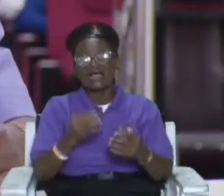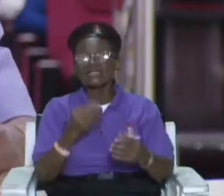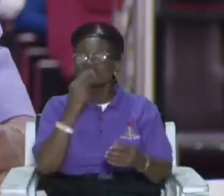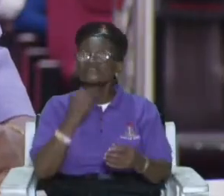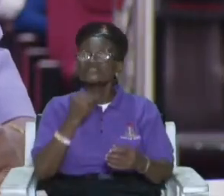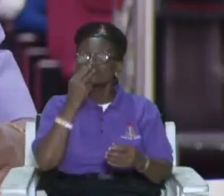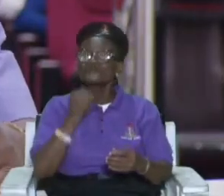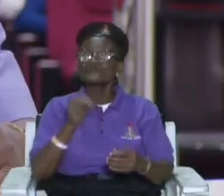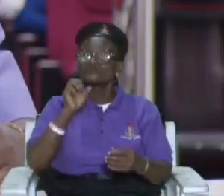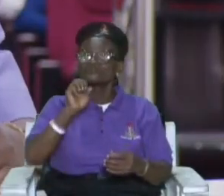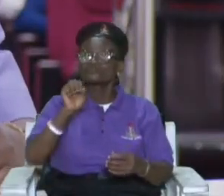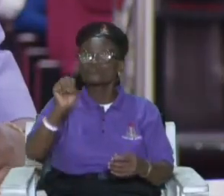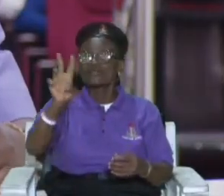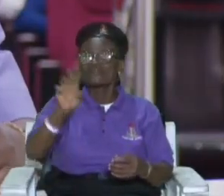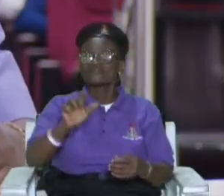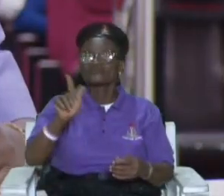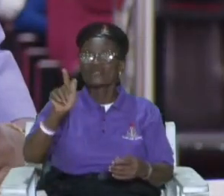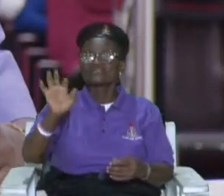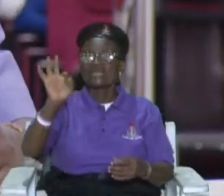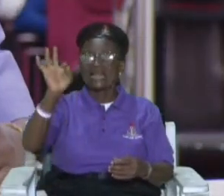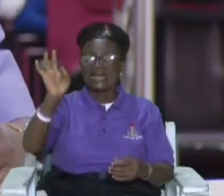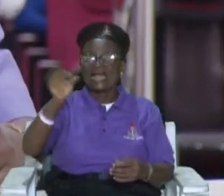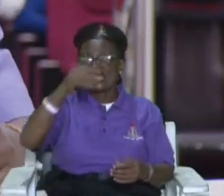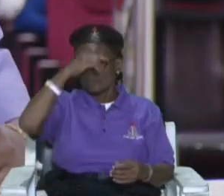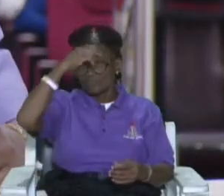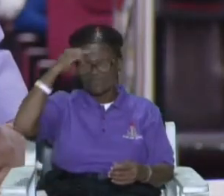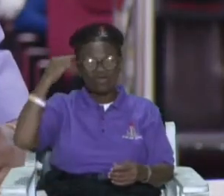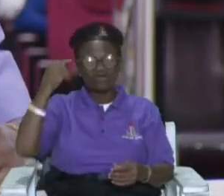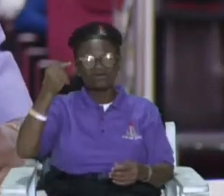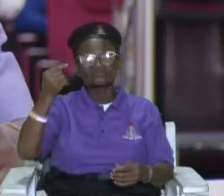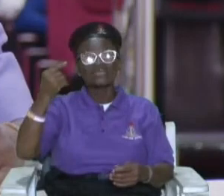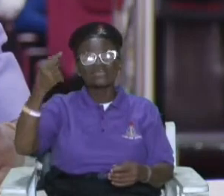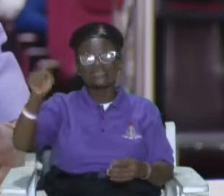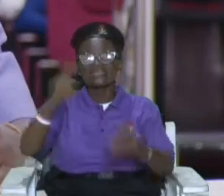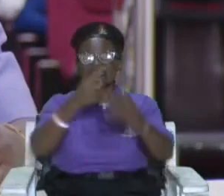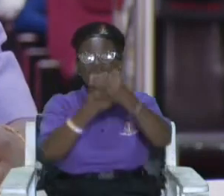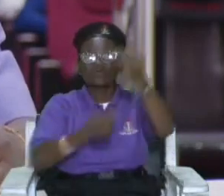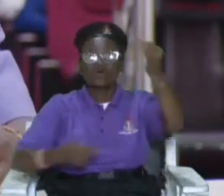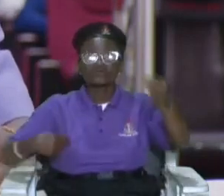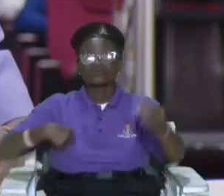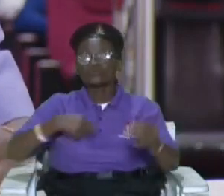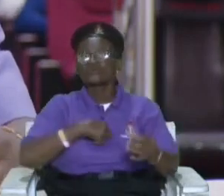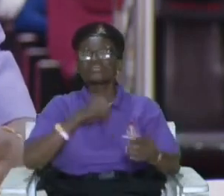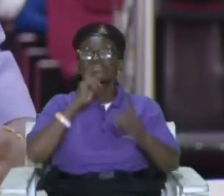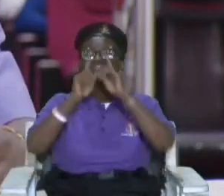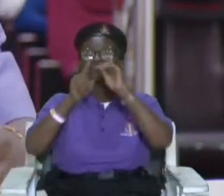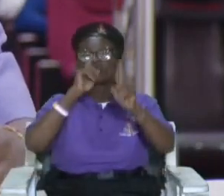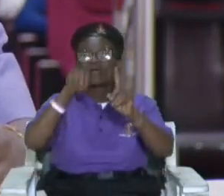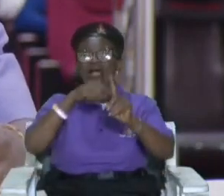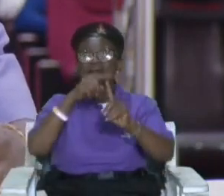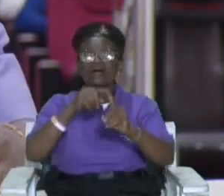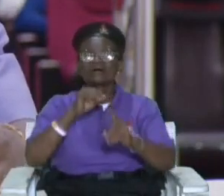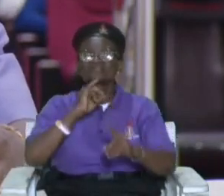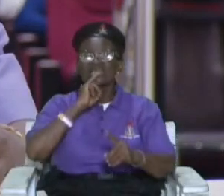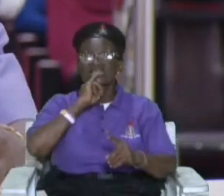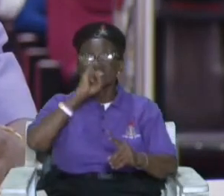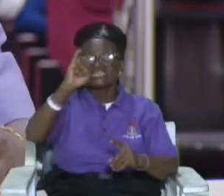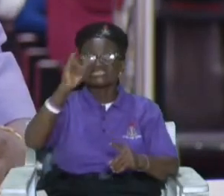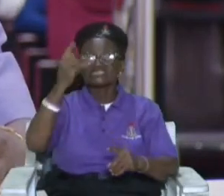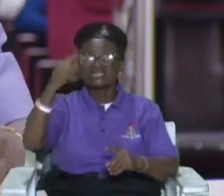12:29. And because the rod we are talking about is the rod of God, is the rod of the consuming